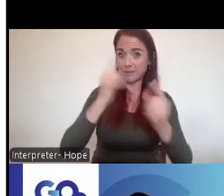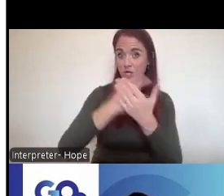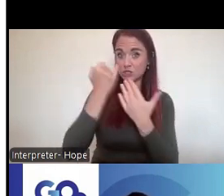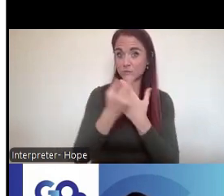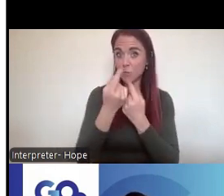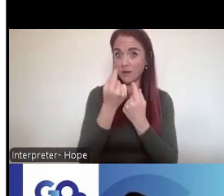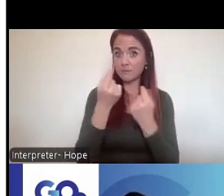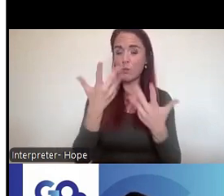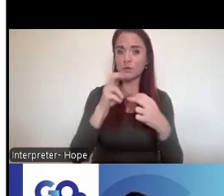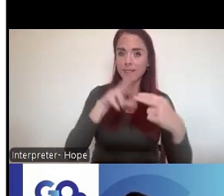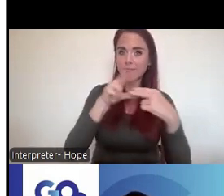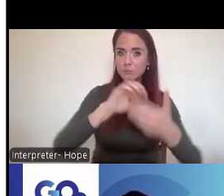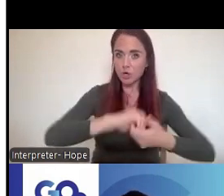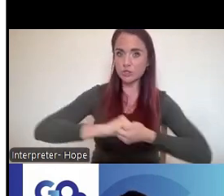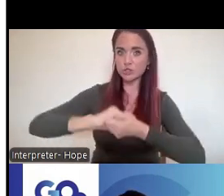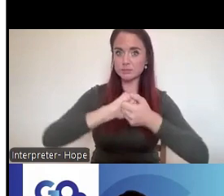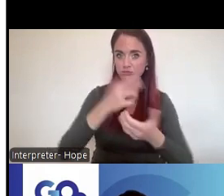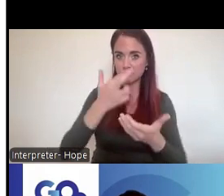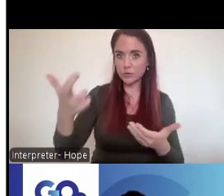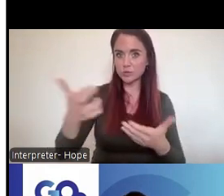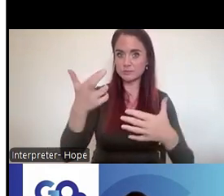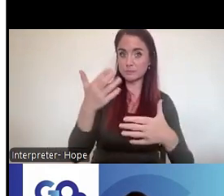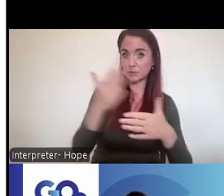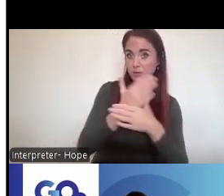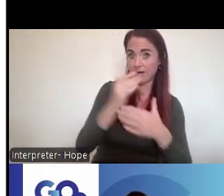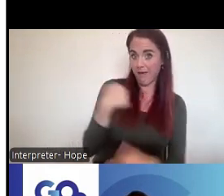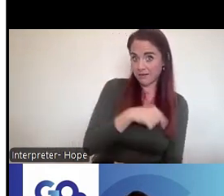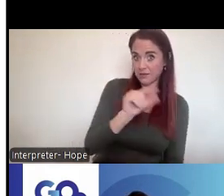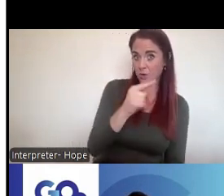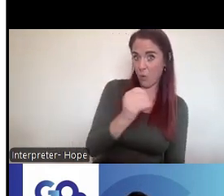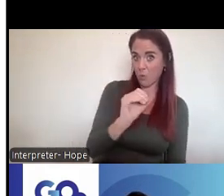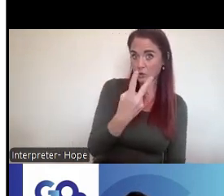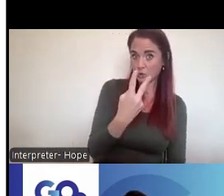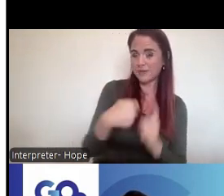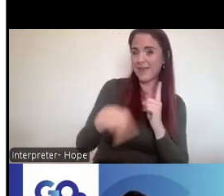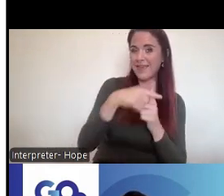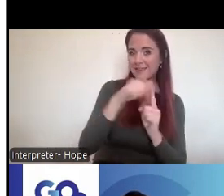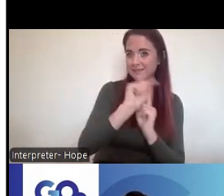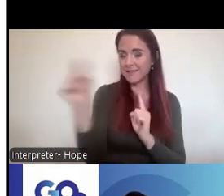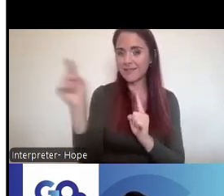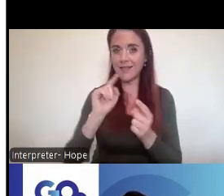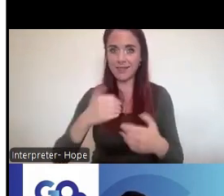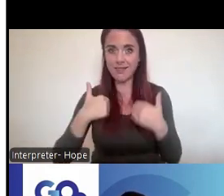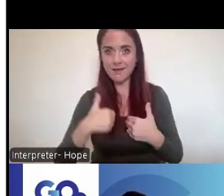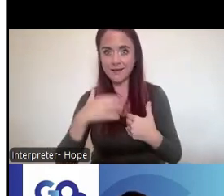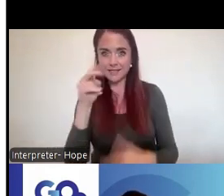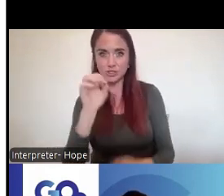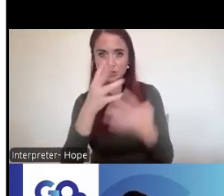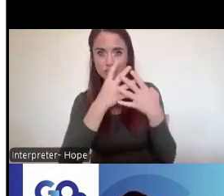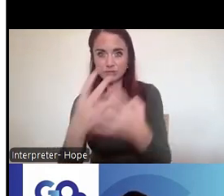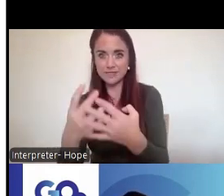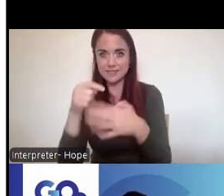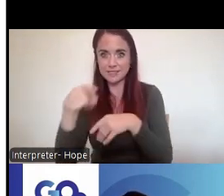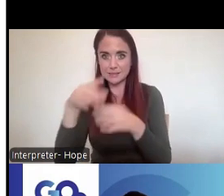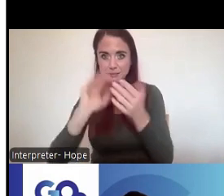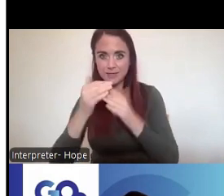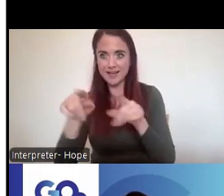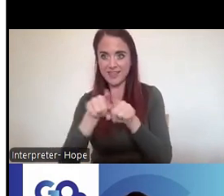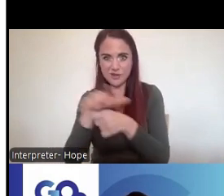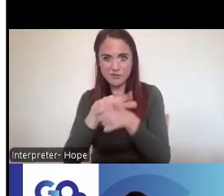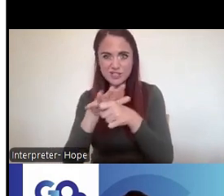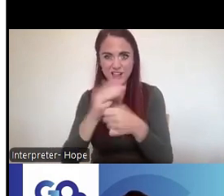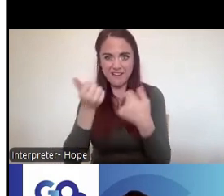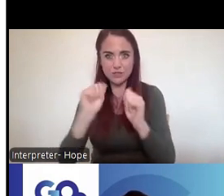leverage partnerships and resources between GoTo and the lung cancer screening community and the regional efforts that are already taking